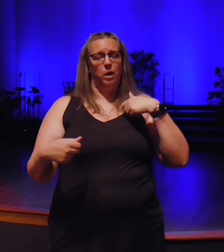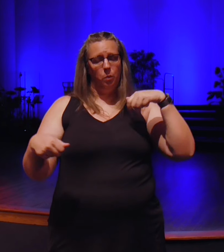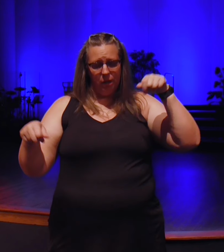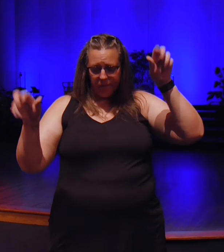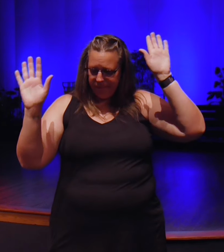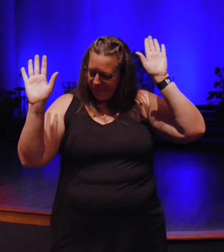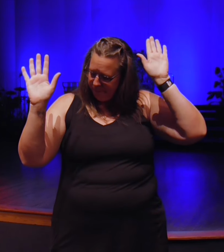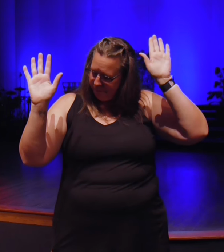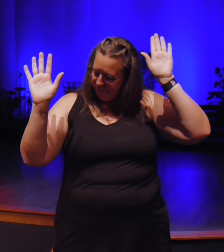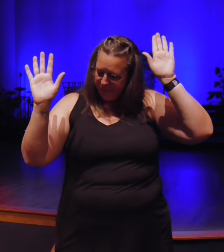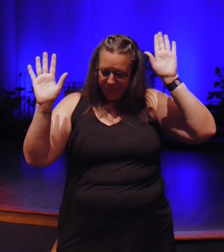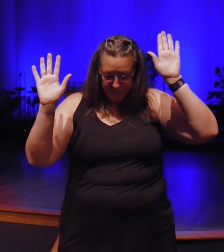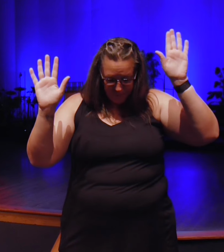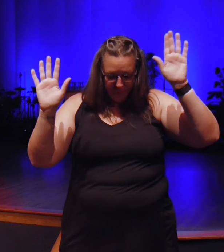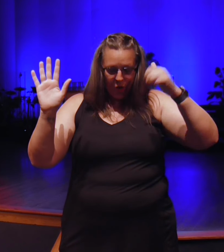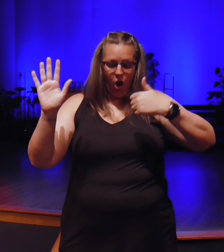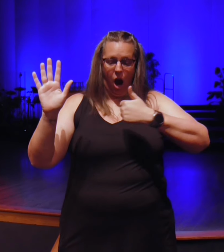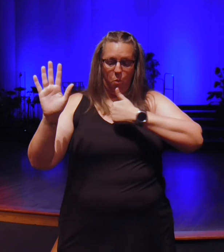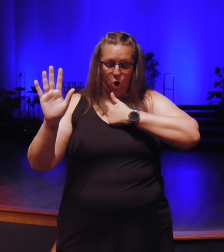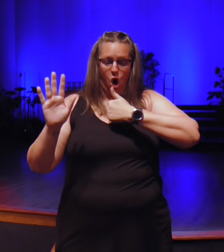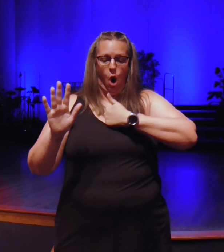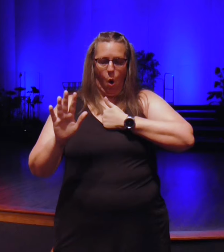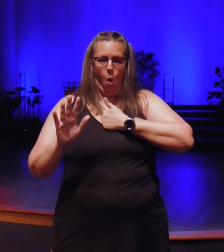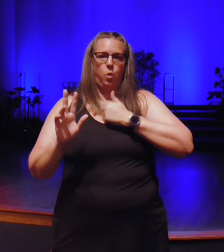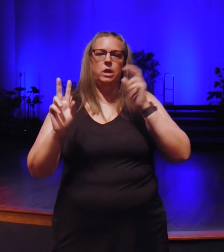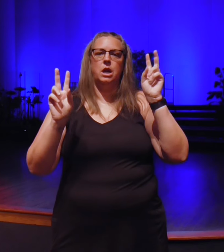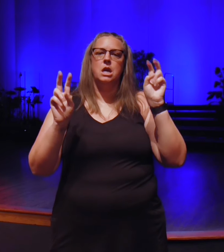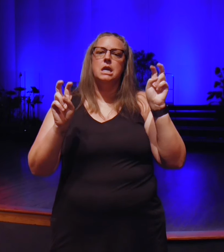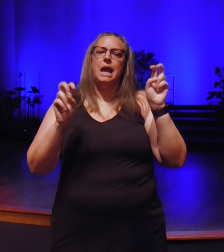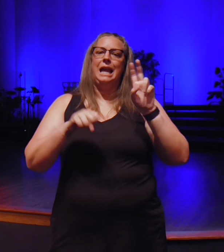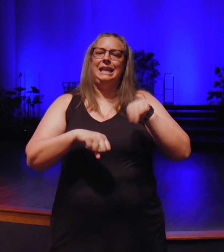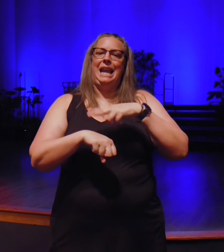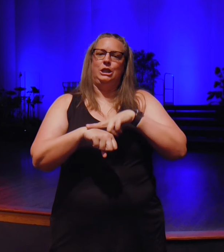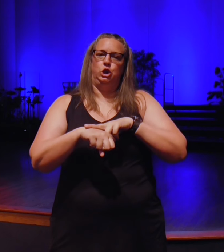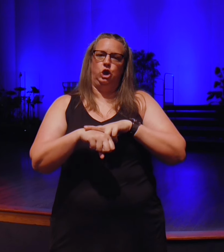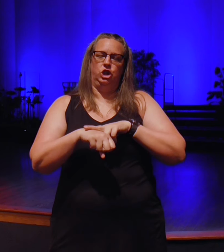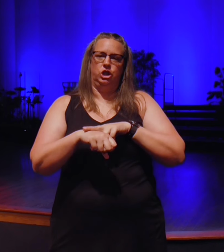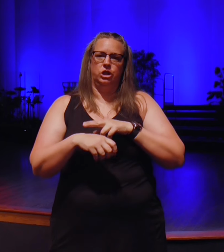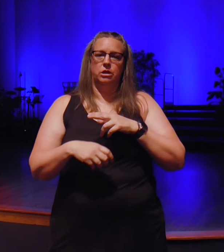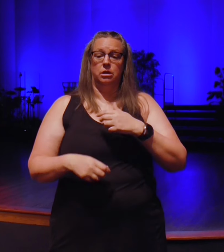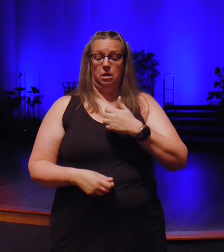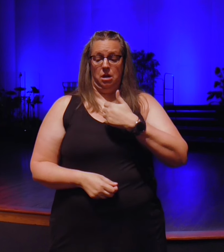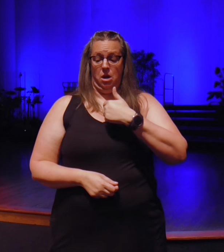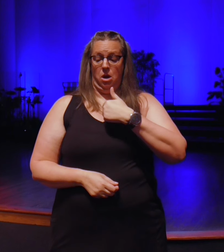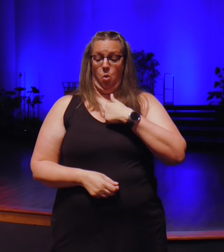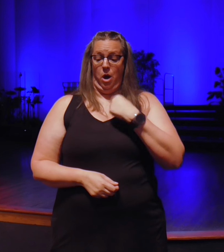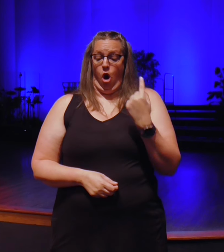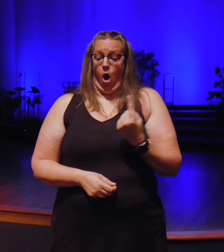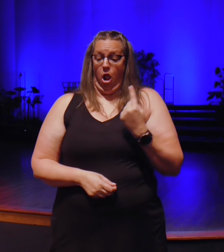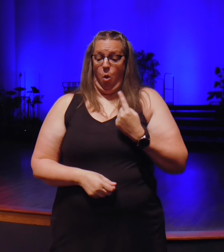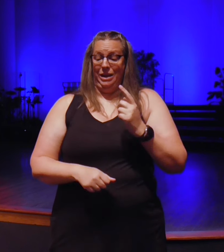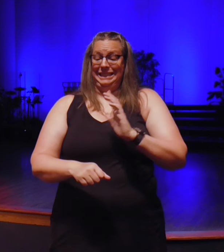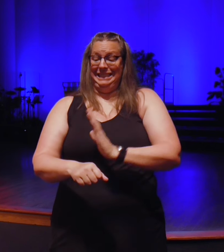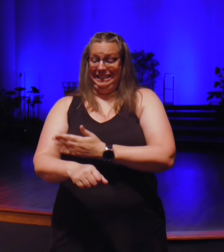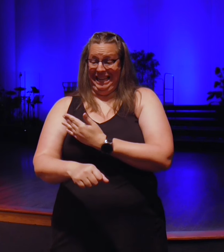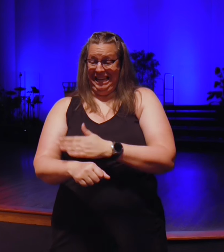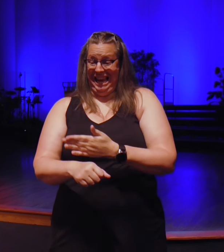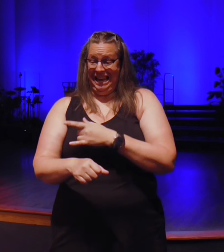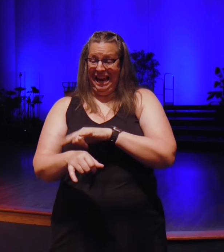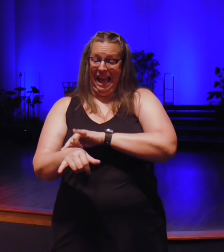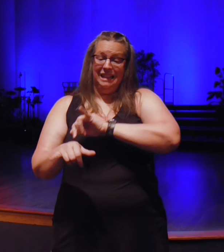our own nature. Our heart is always singing, but it is also always